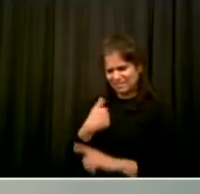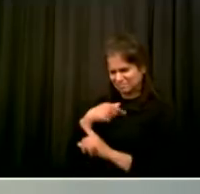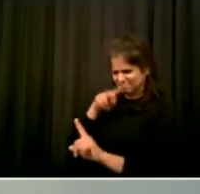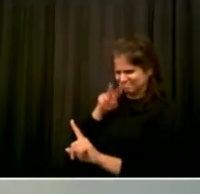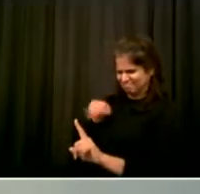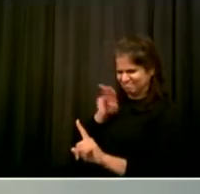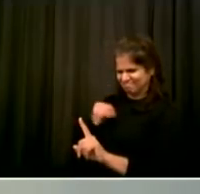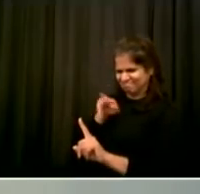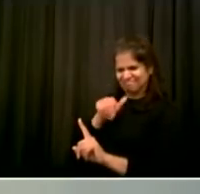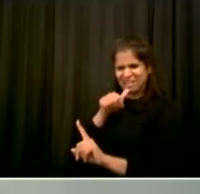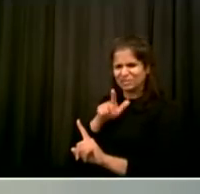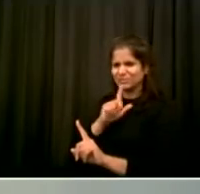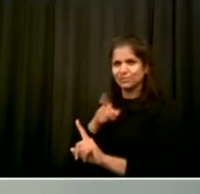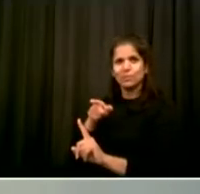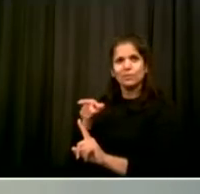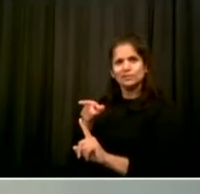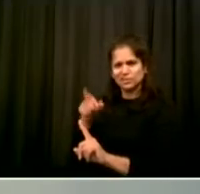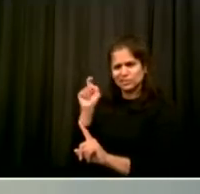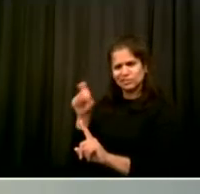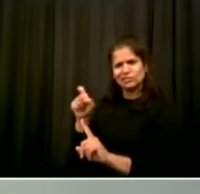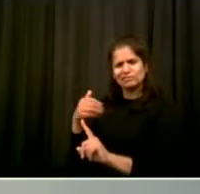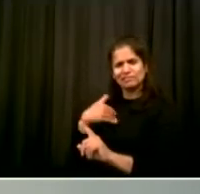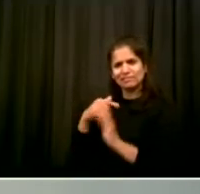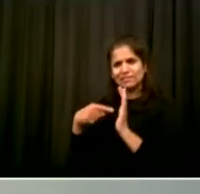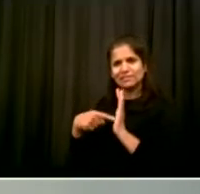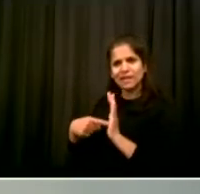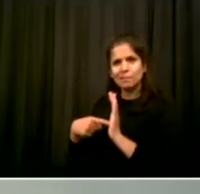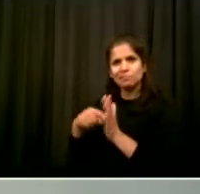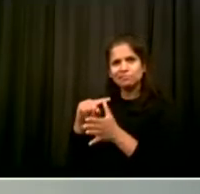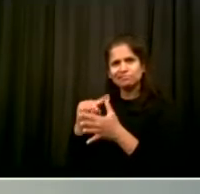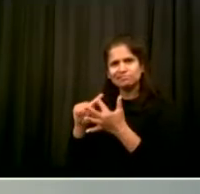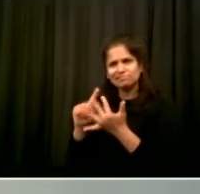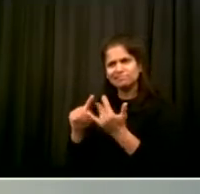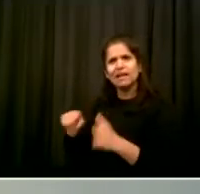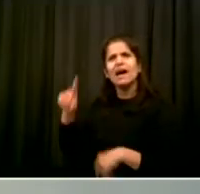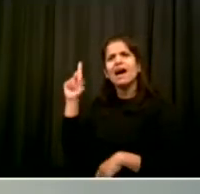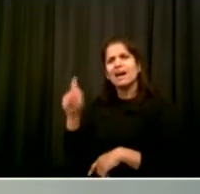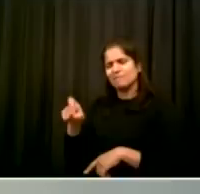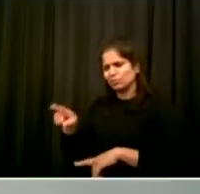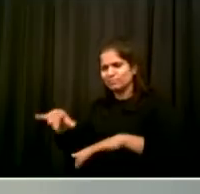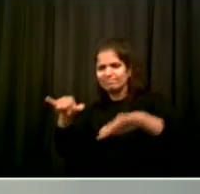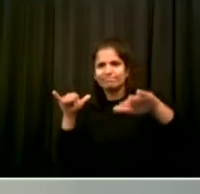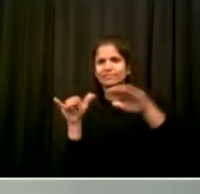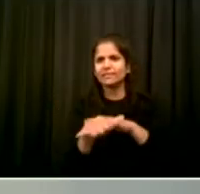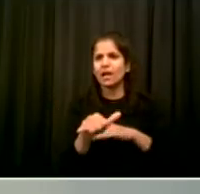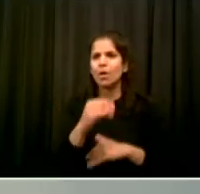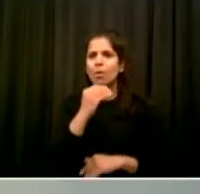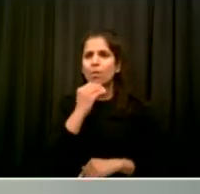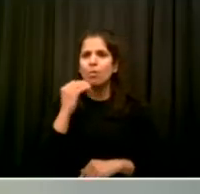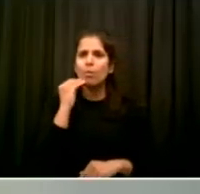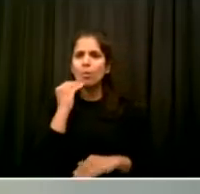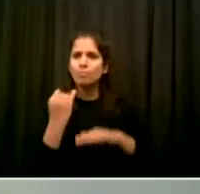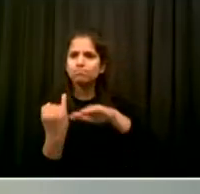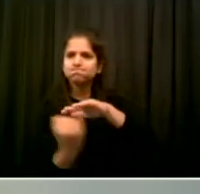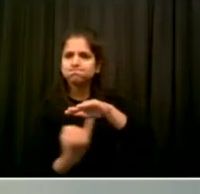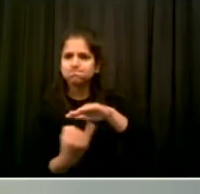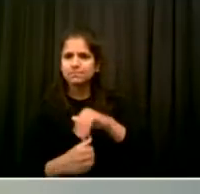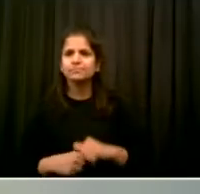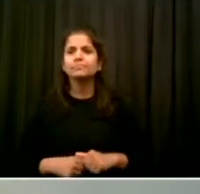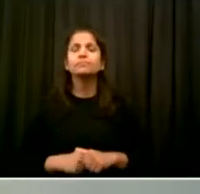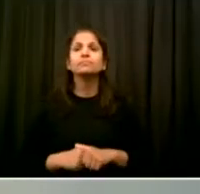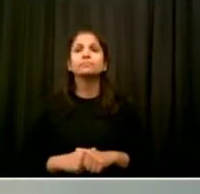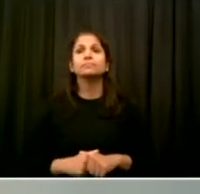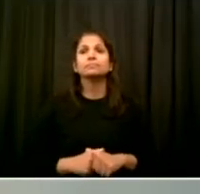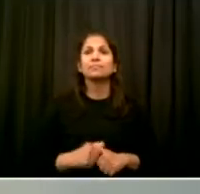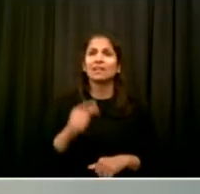isolate. It has to do, what steps you take depends on what is the likelihood that your